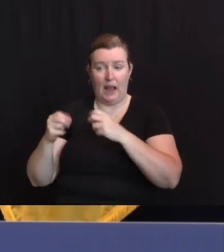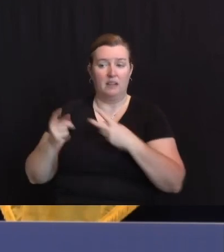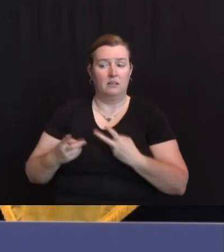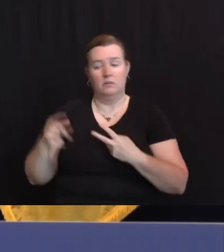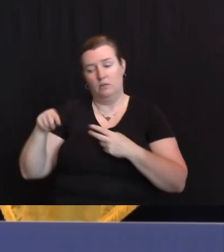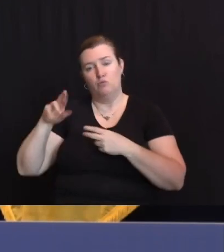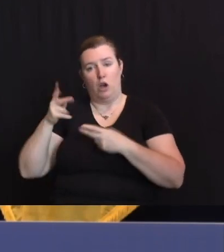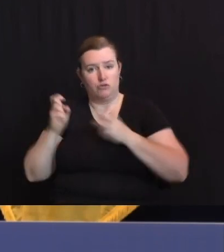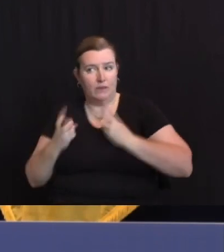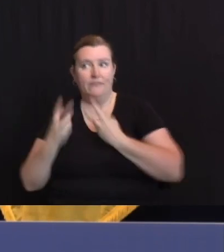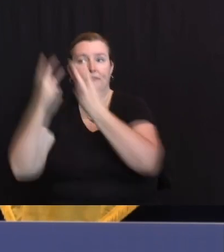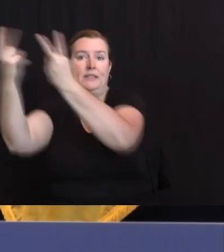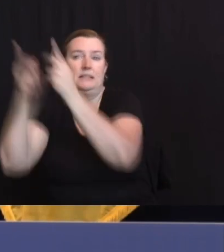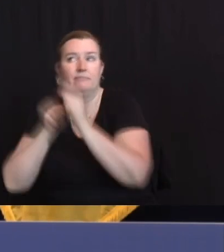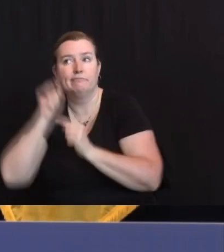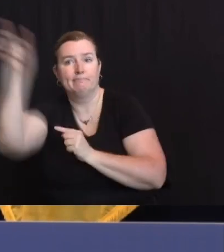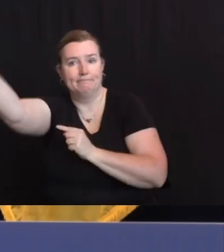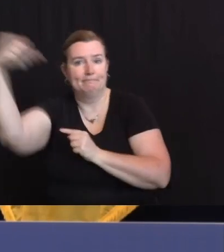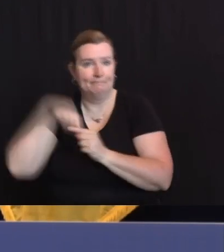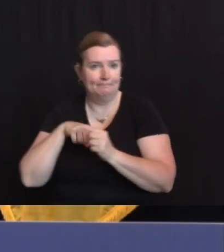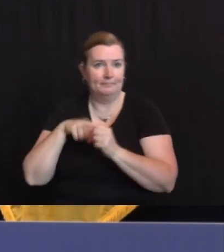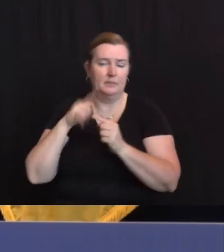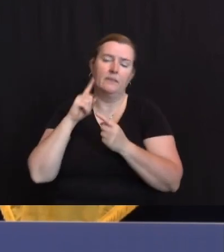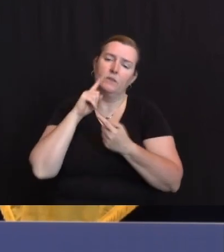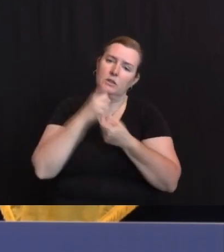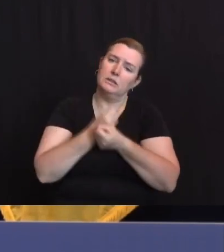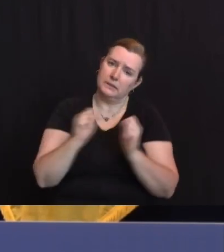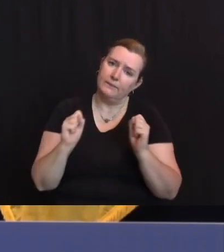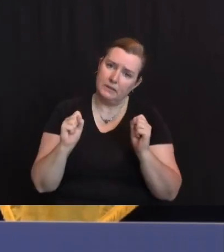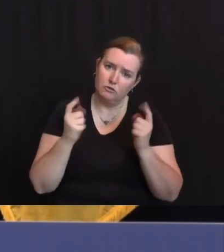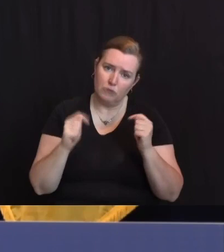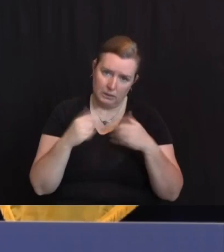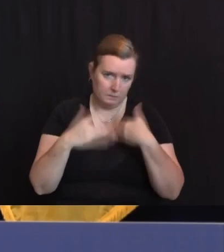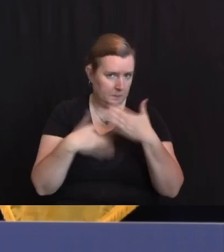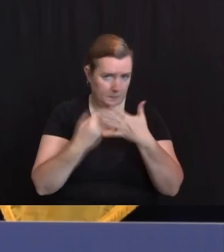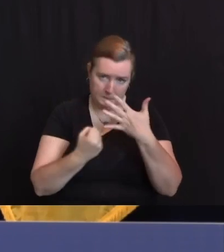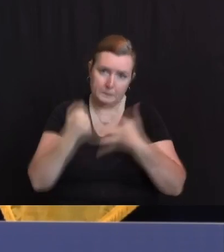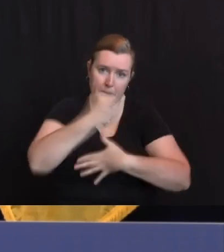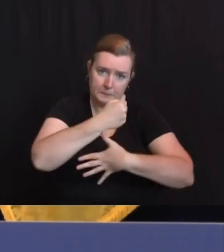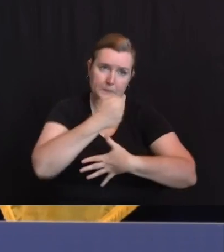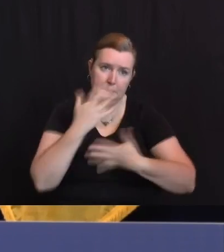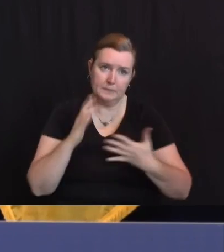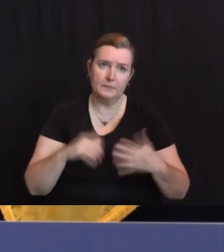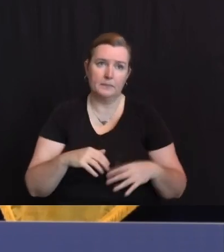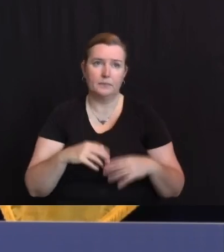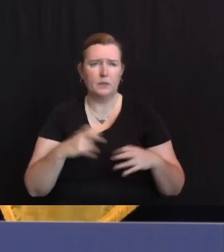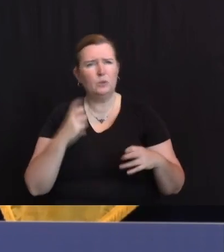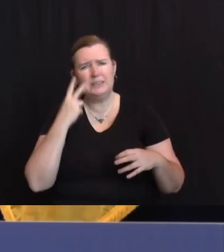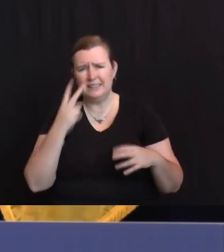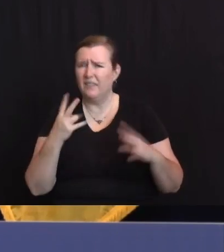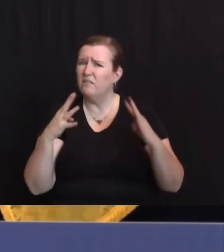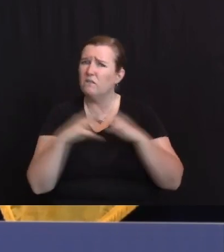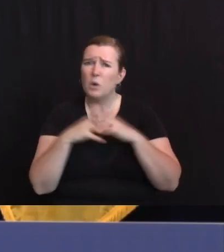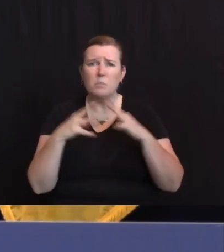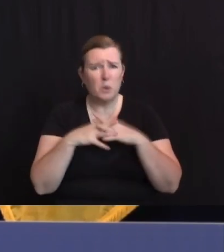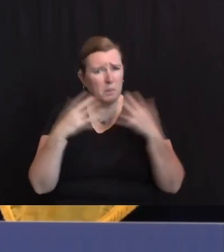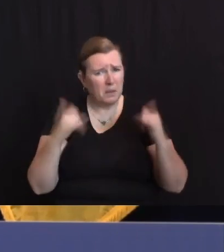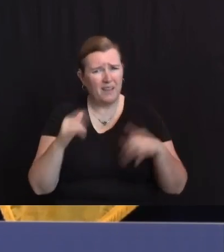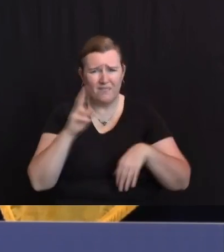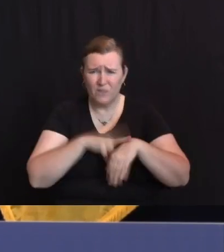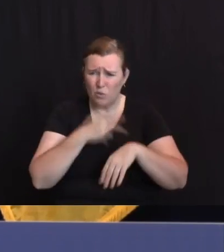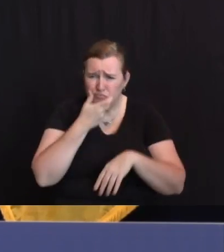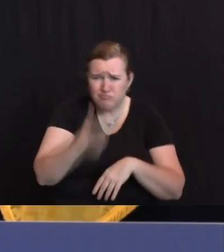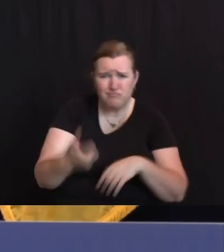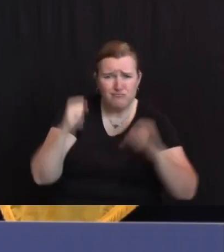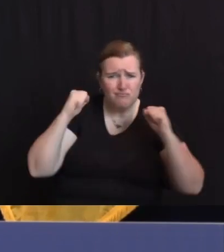can. Who doesn't want to get back to seeing football? Count me at the top of that list, at the head of that list. But it's got to be done